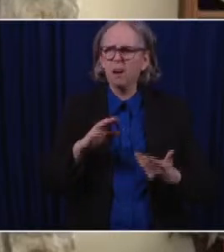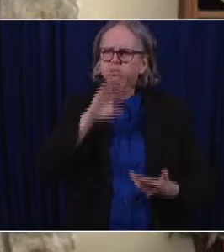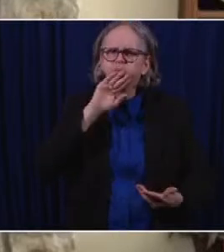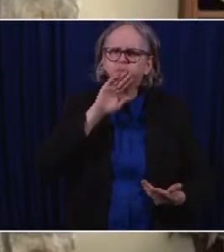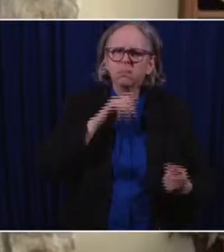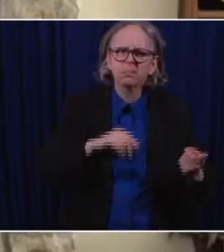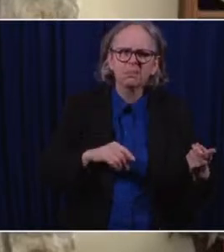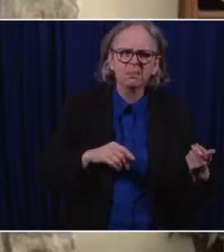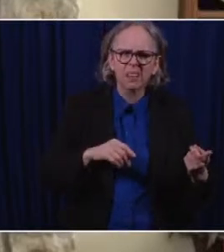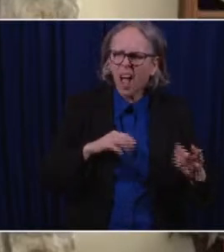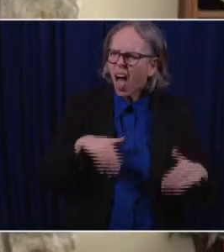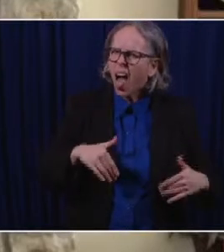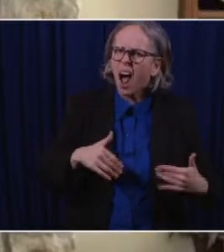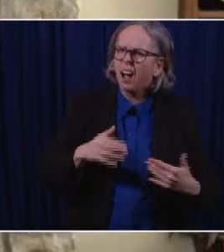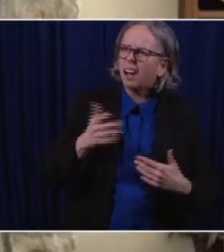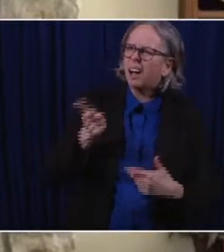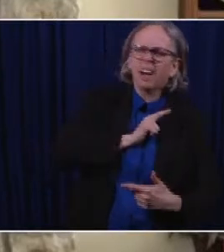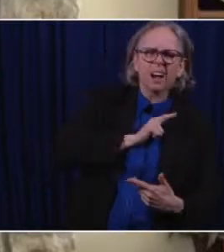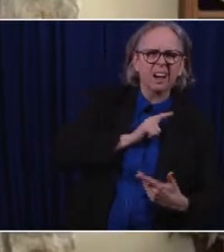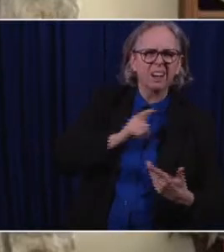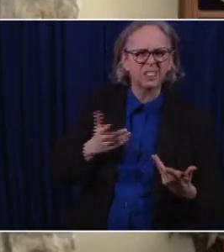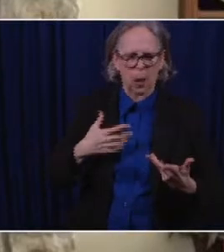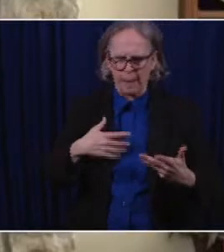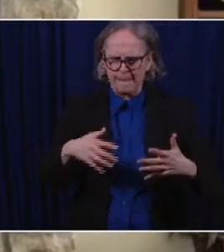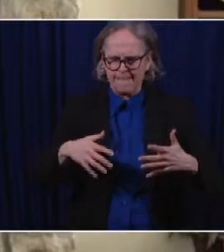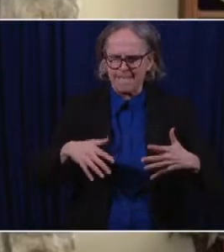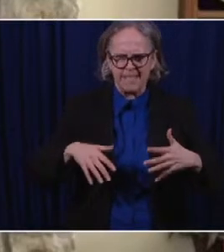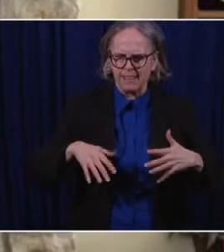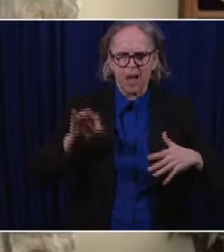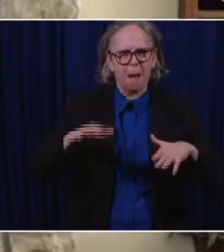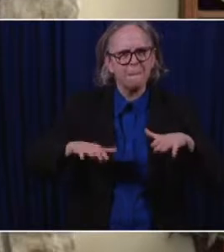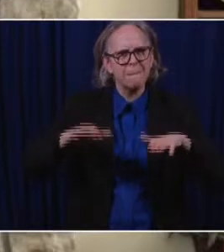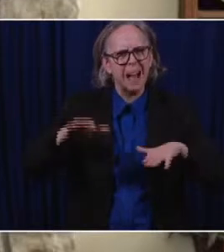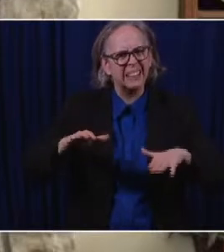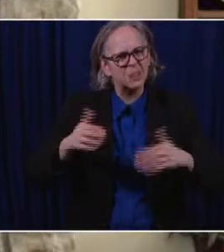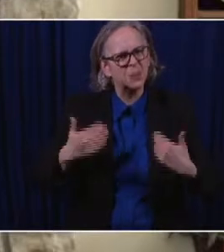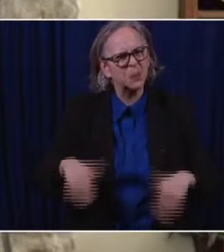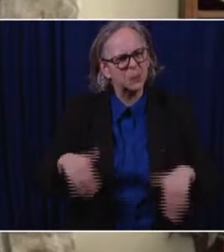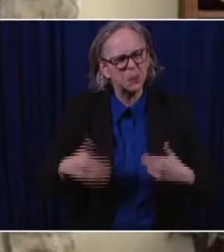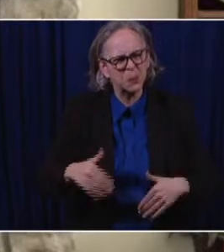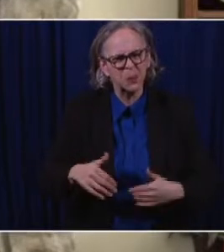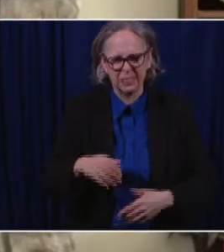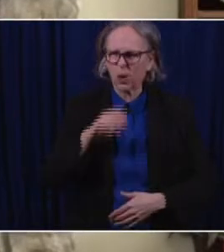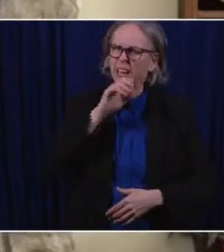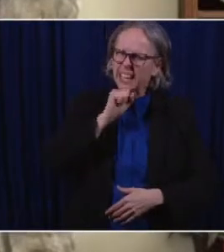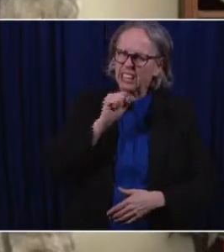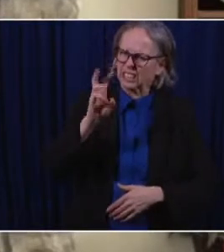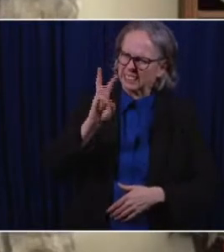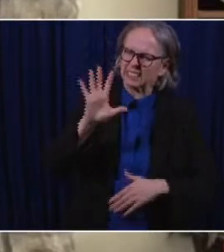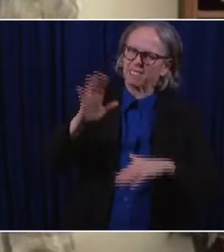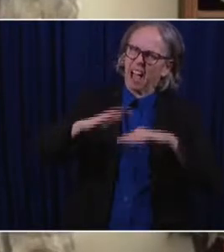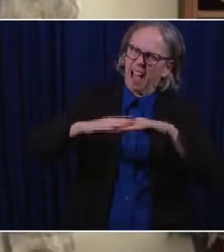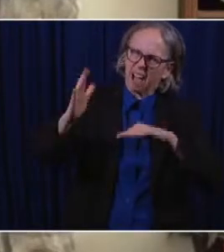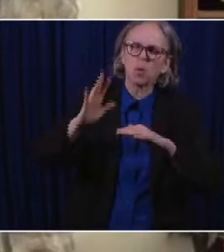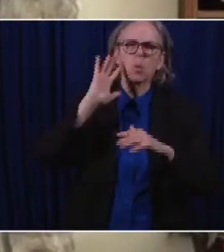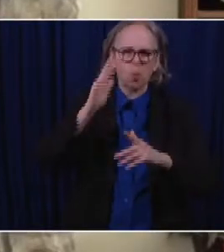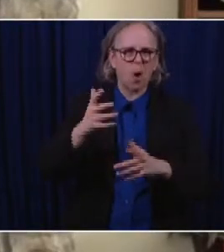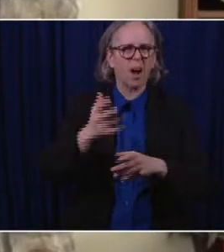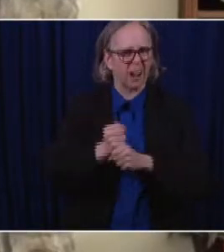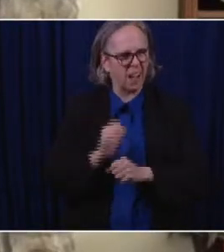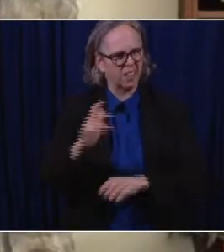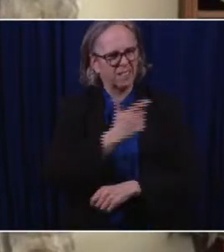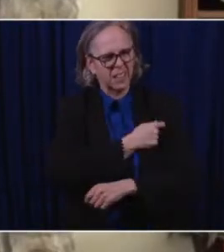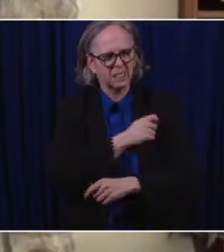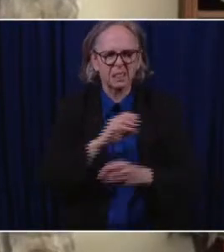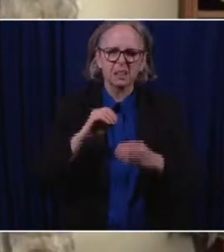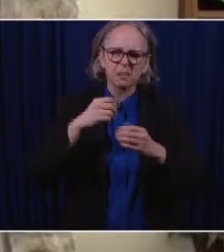at 65. Next week it'll be 65. The week after 65. We're going to watch the numbers. We're going to continue to try to